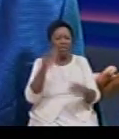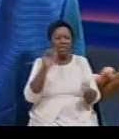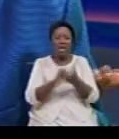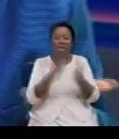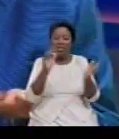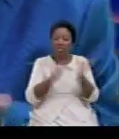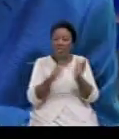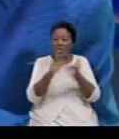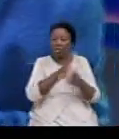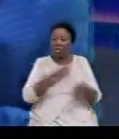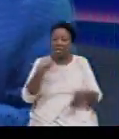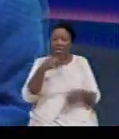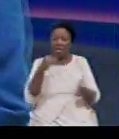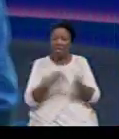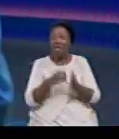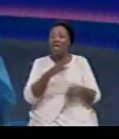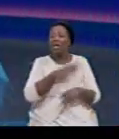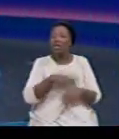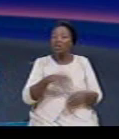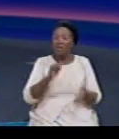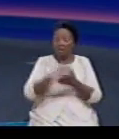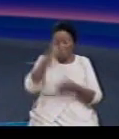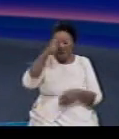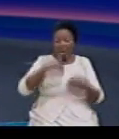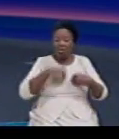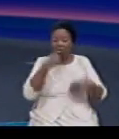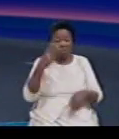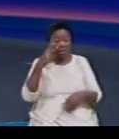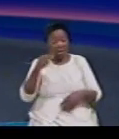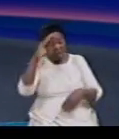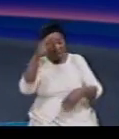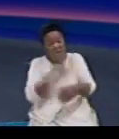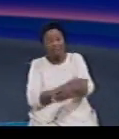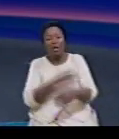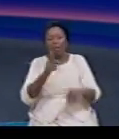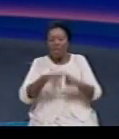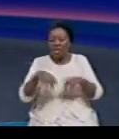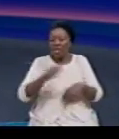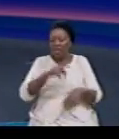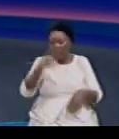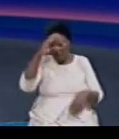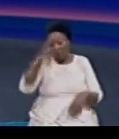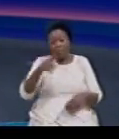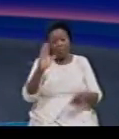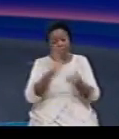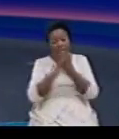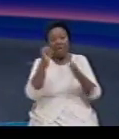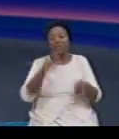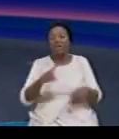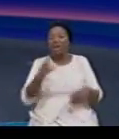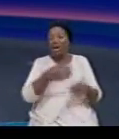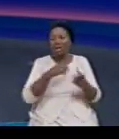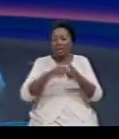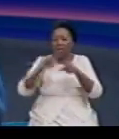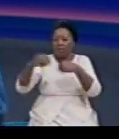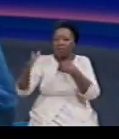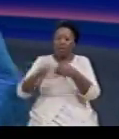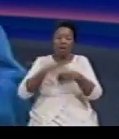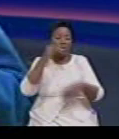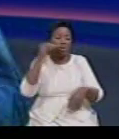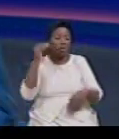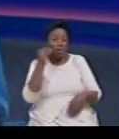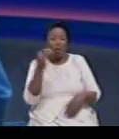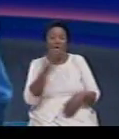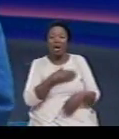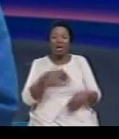man had not seen it, but he believed. And as he believed, then he went home, he went on in